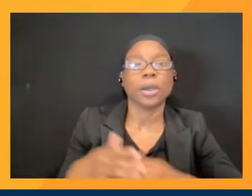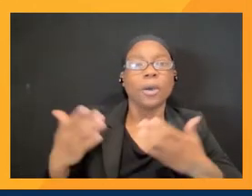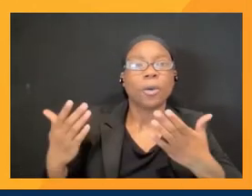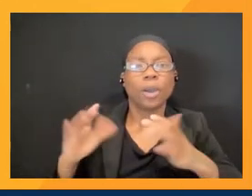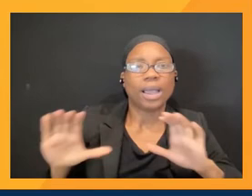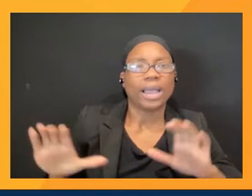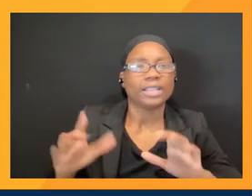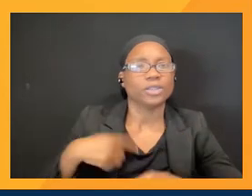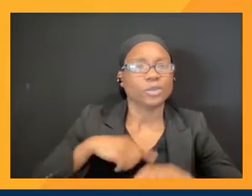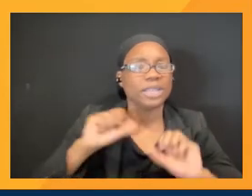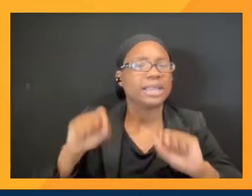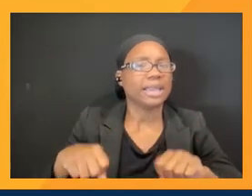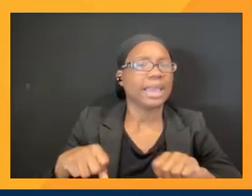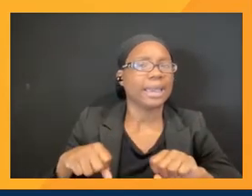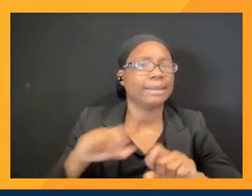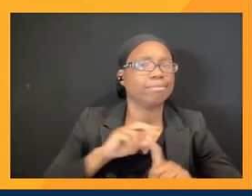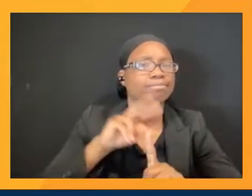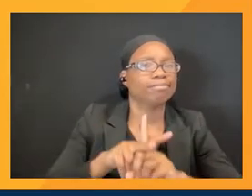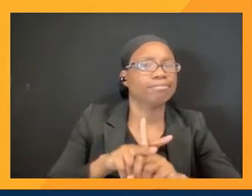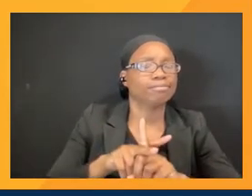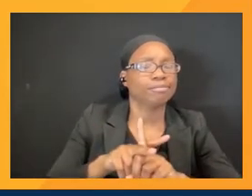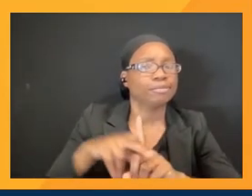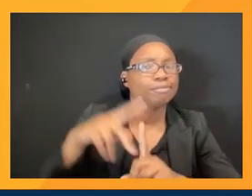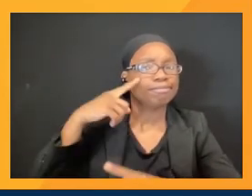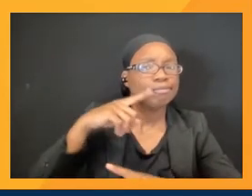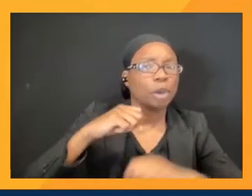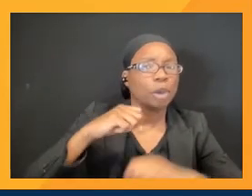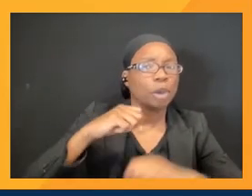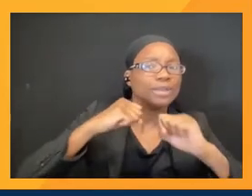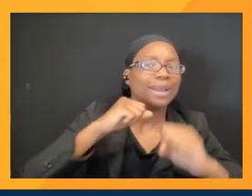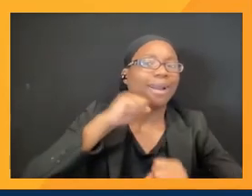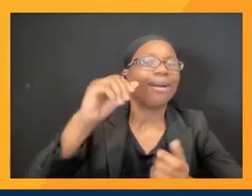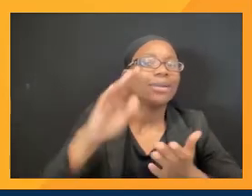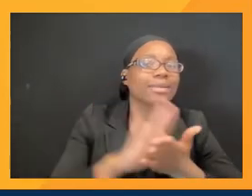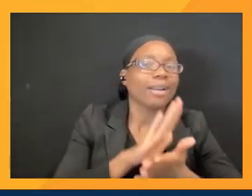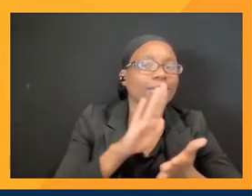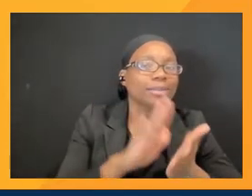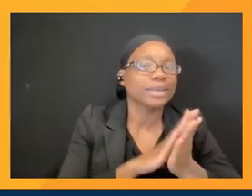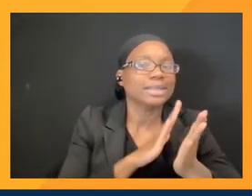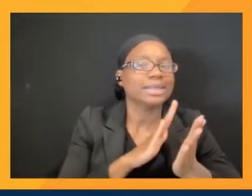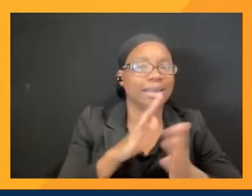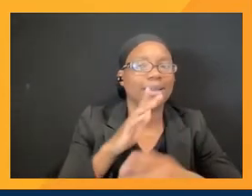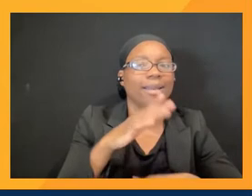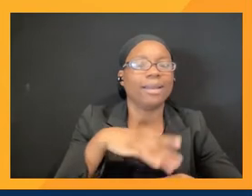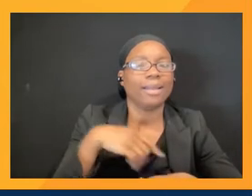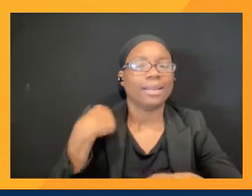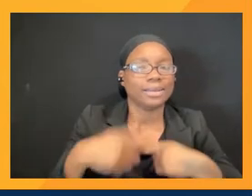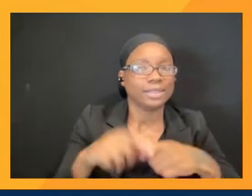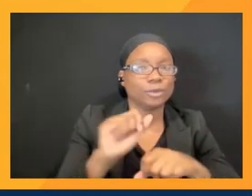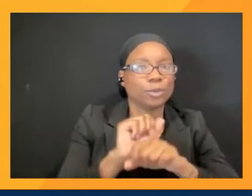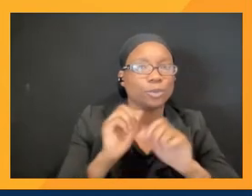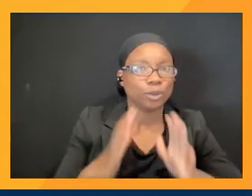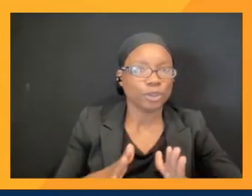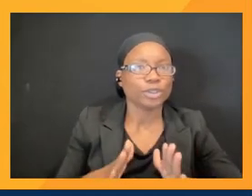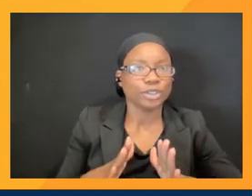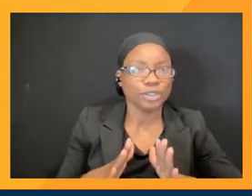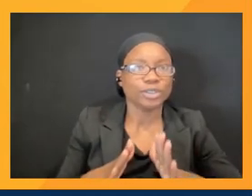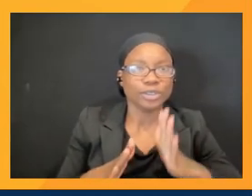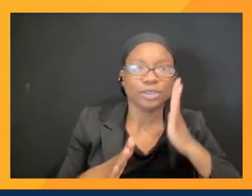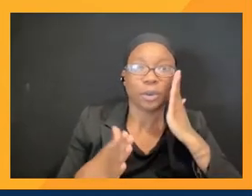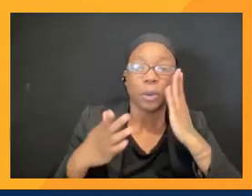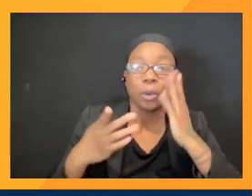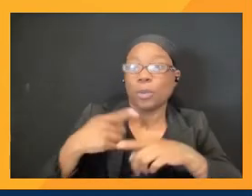of ability to implement these kind of programs, to forget like why it was and what it was that we saw with with families at home trying